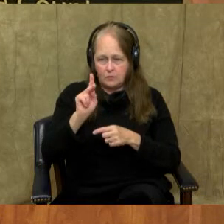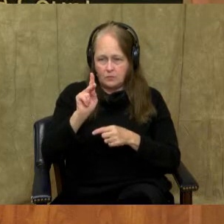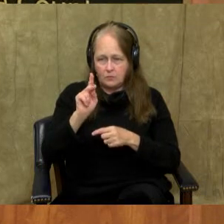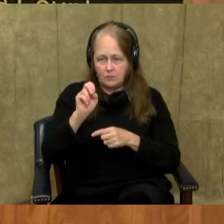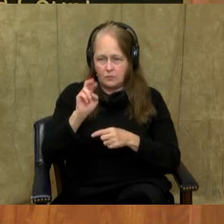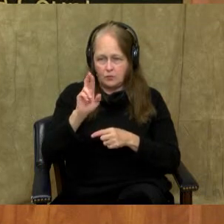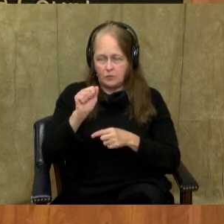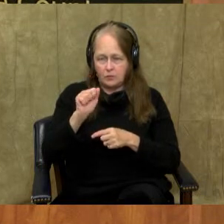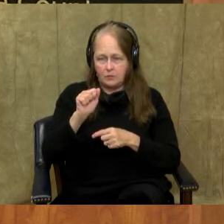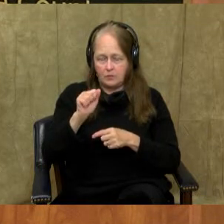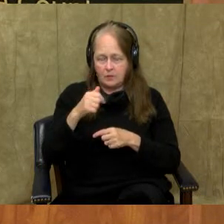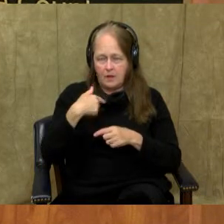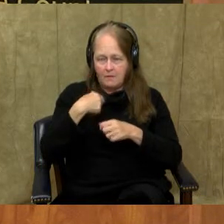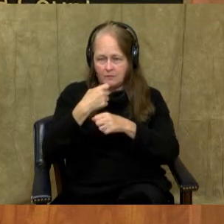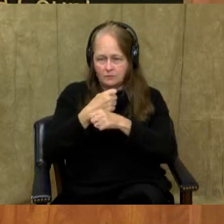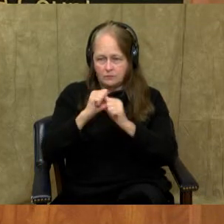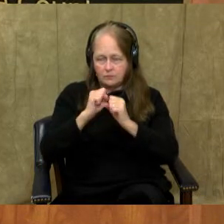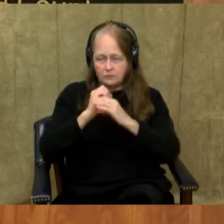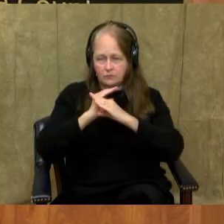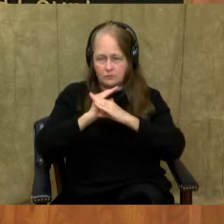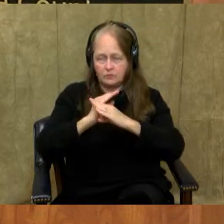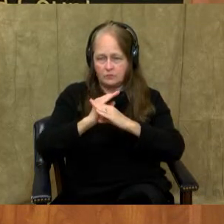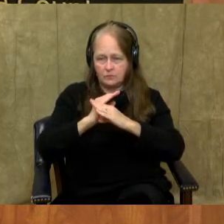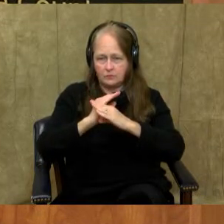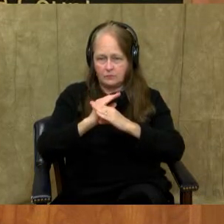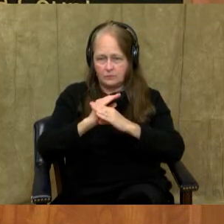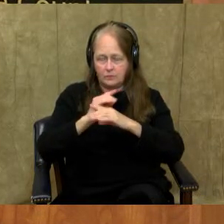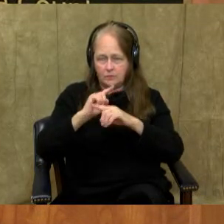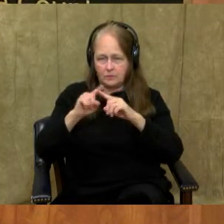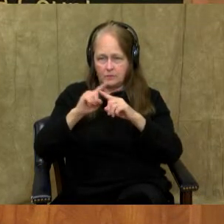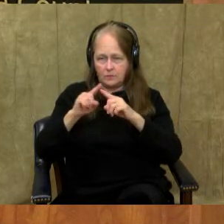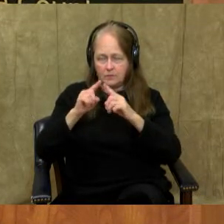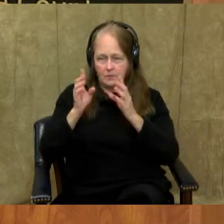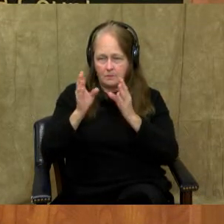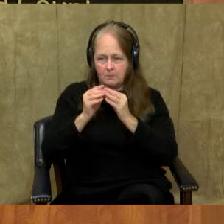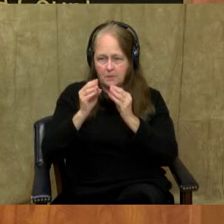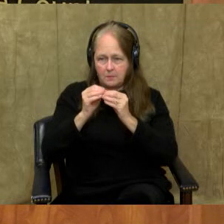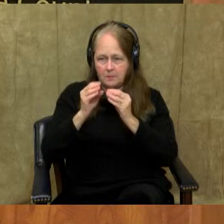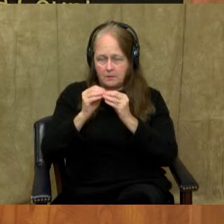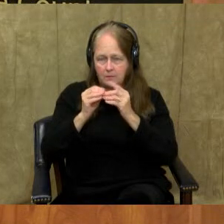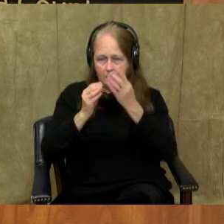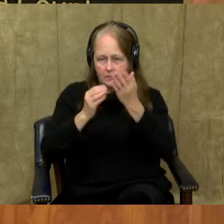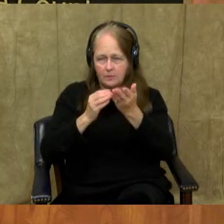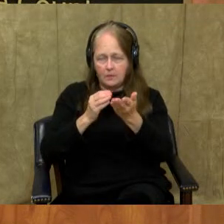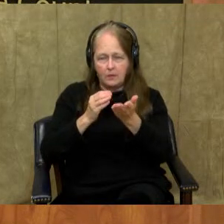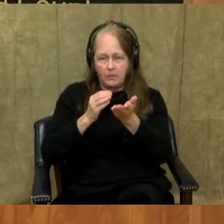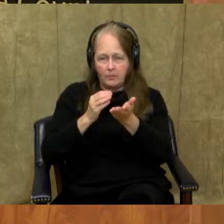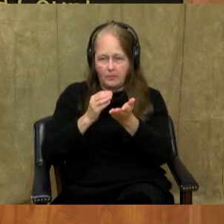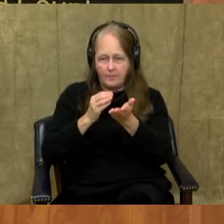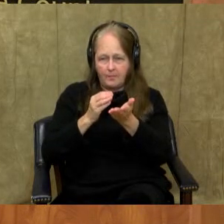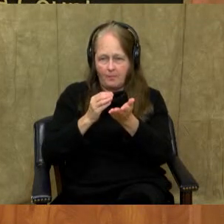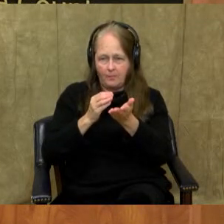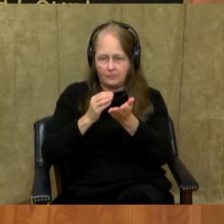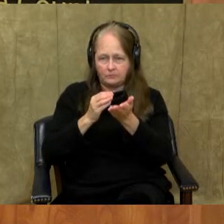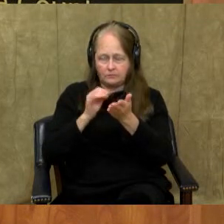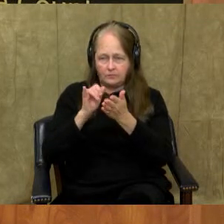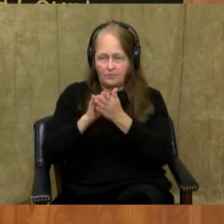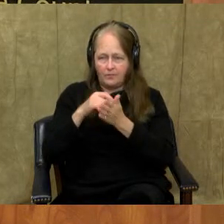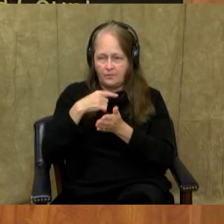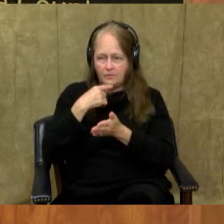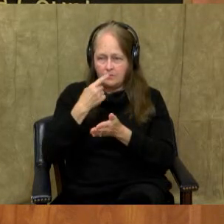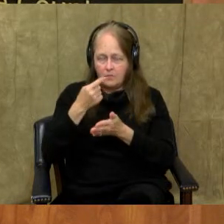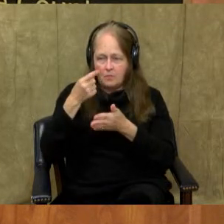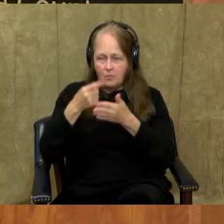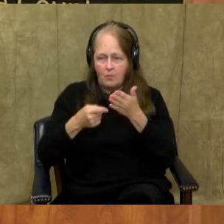joint security area known as Panmunjom, which is the site of diplomatic meetings in the DMZ. So, does that tell you